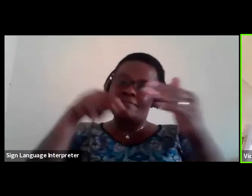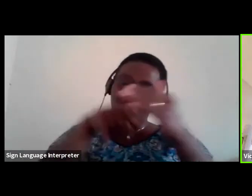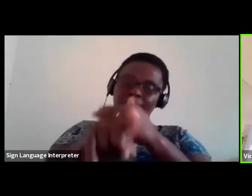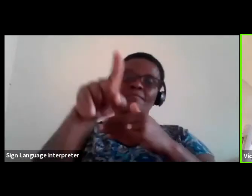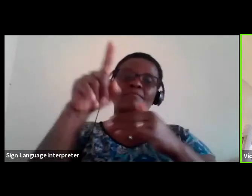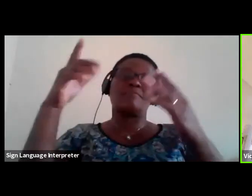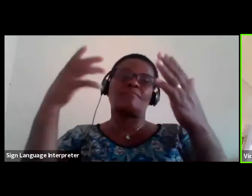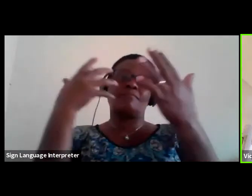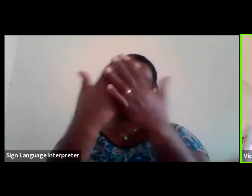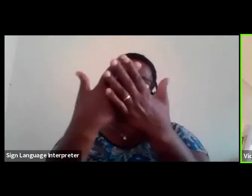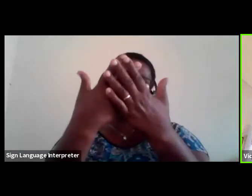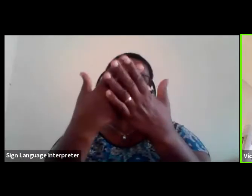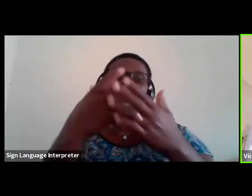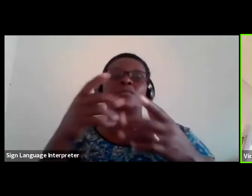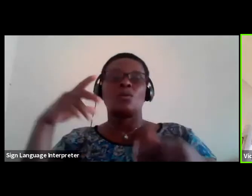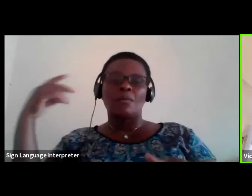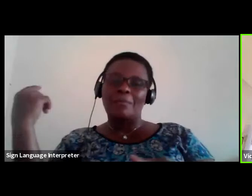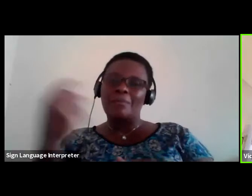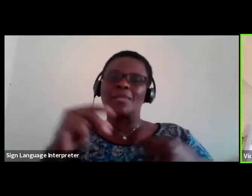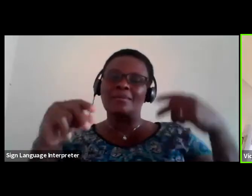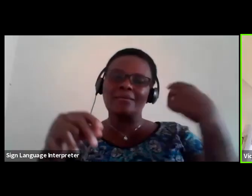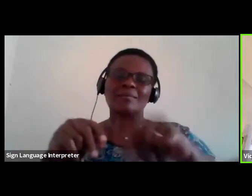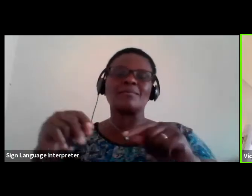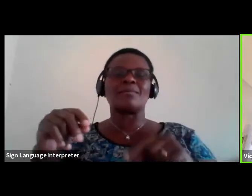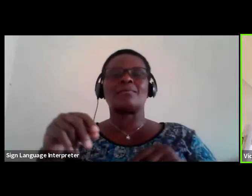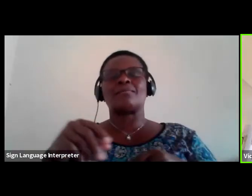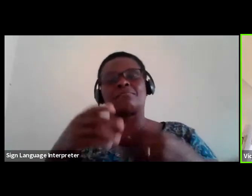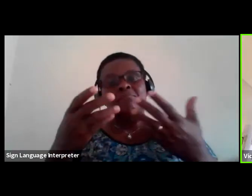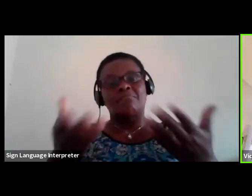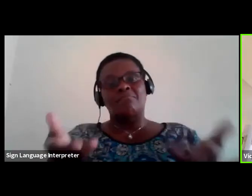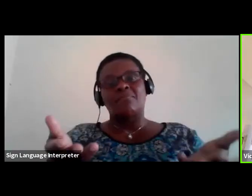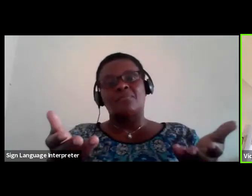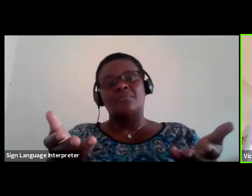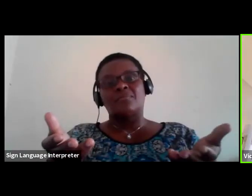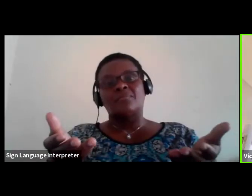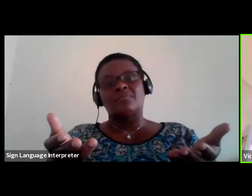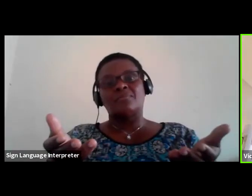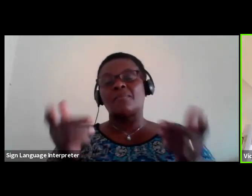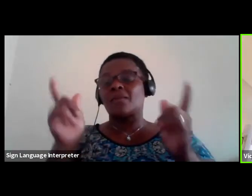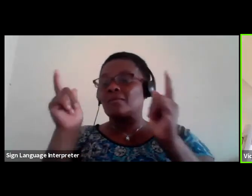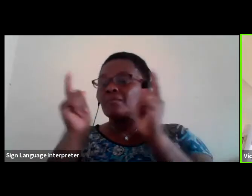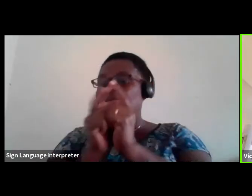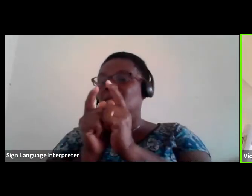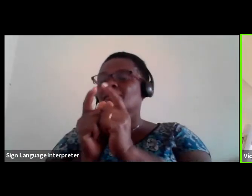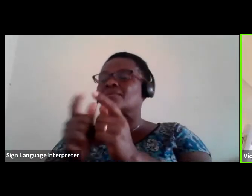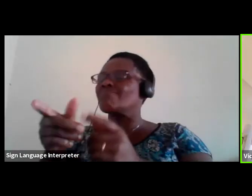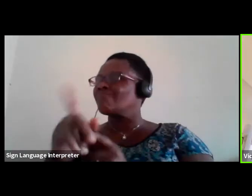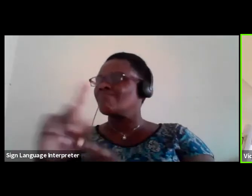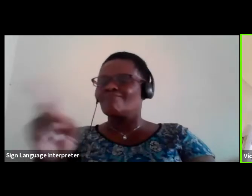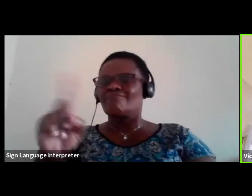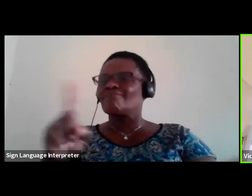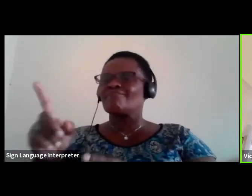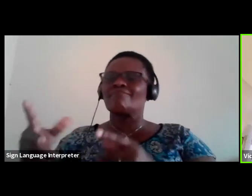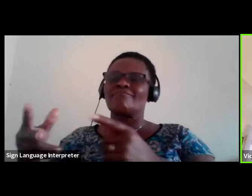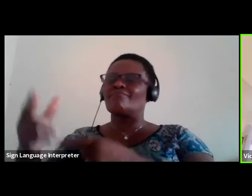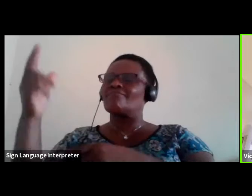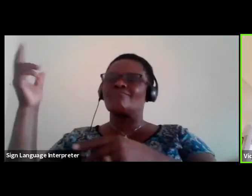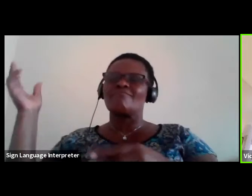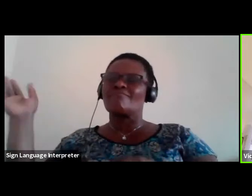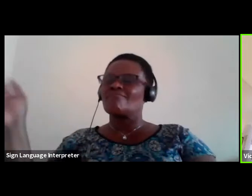persecuted in several instances. Their meetings are disrupted. Their activities are